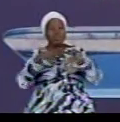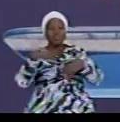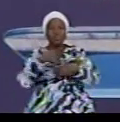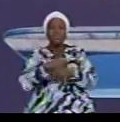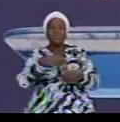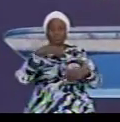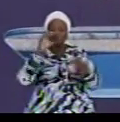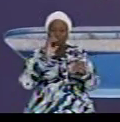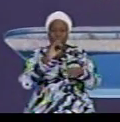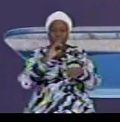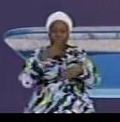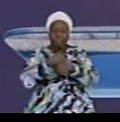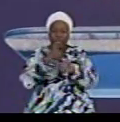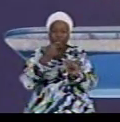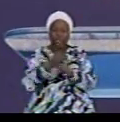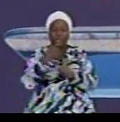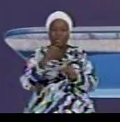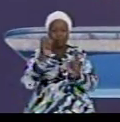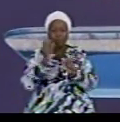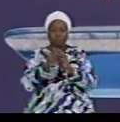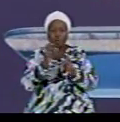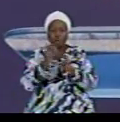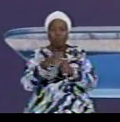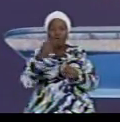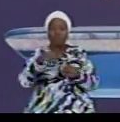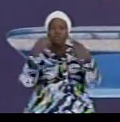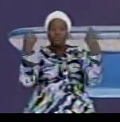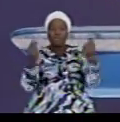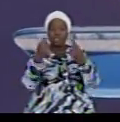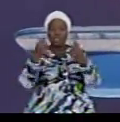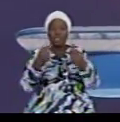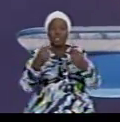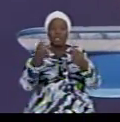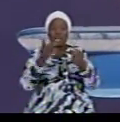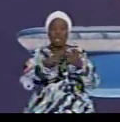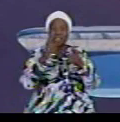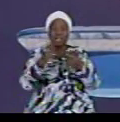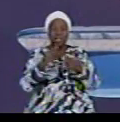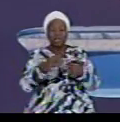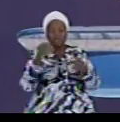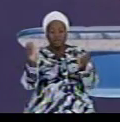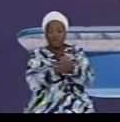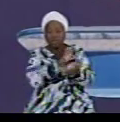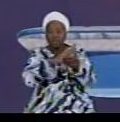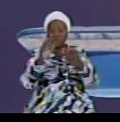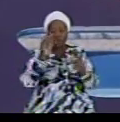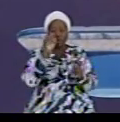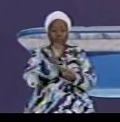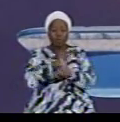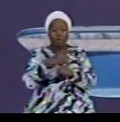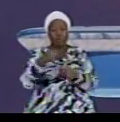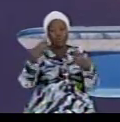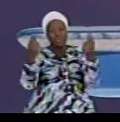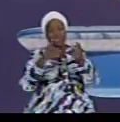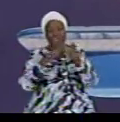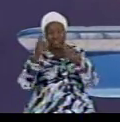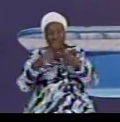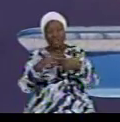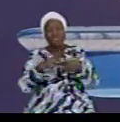the world of sin. And then he will lead you to pray, because he is